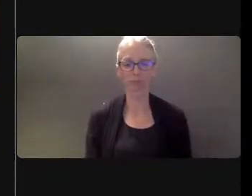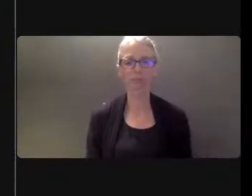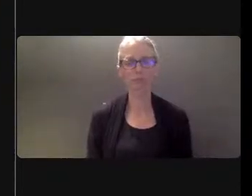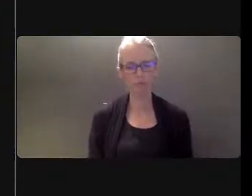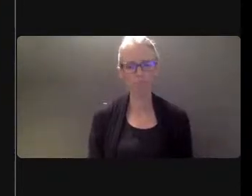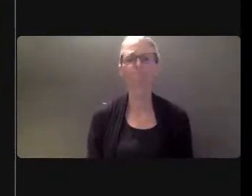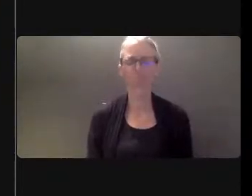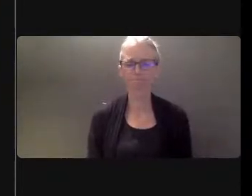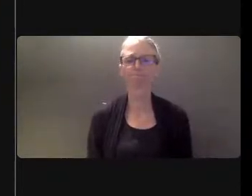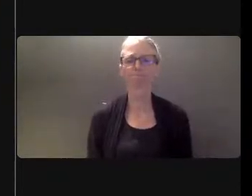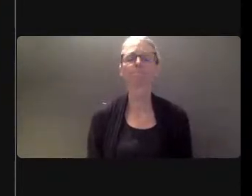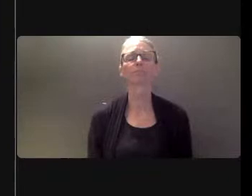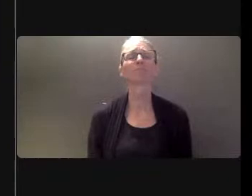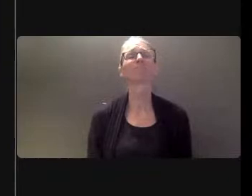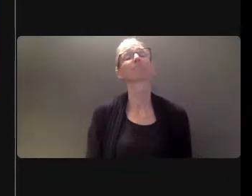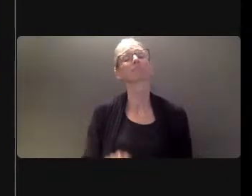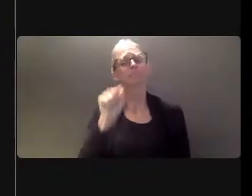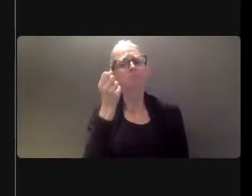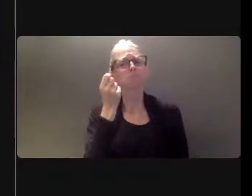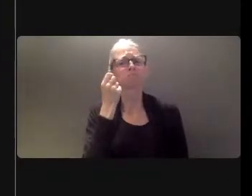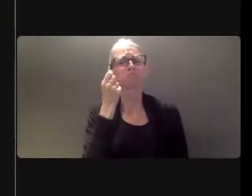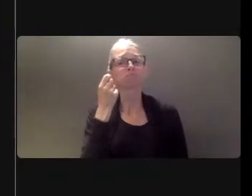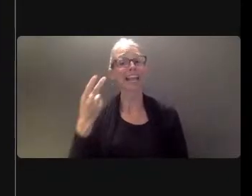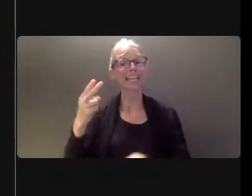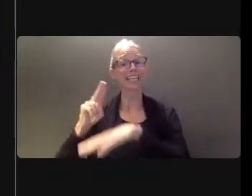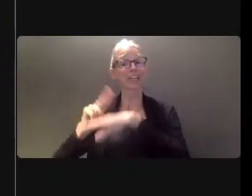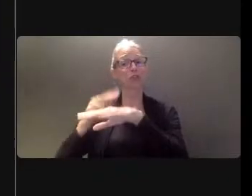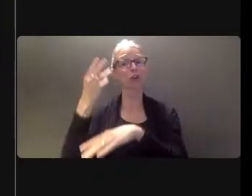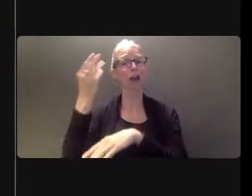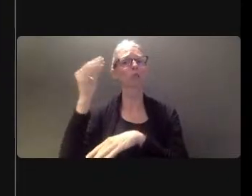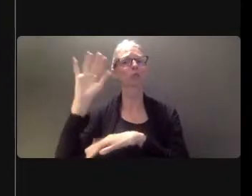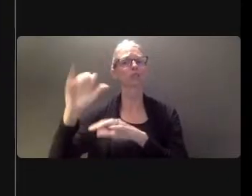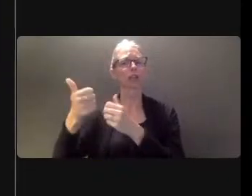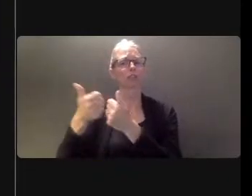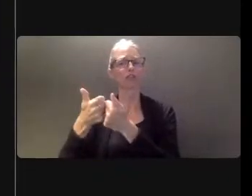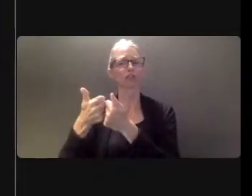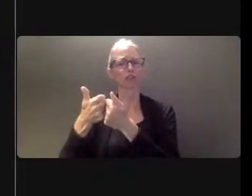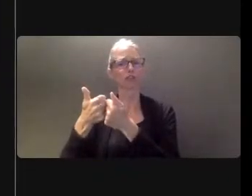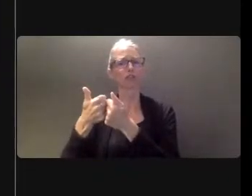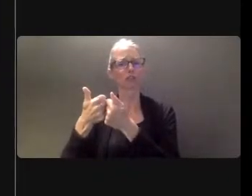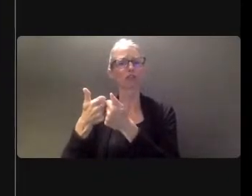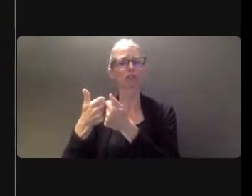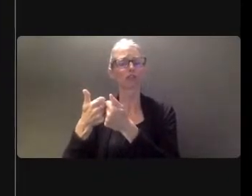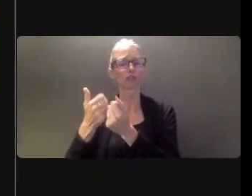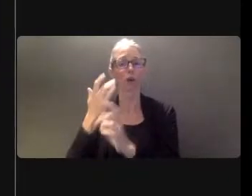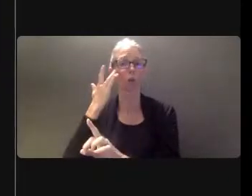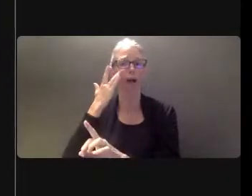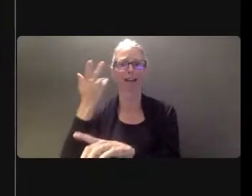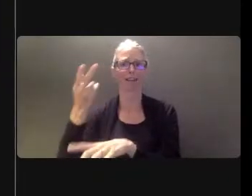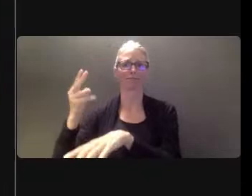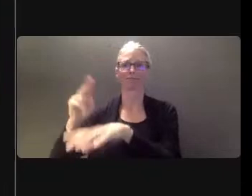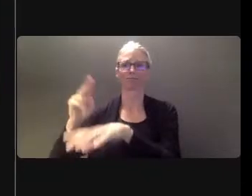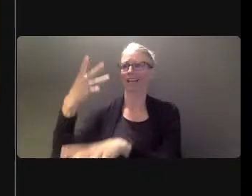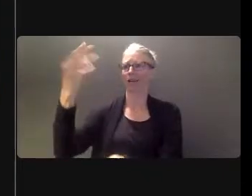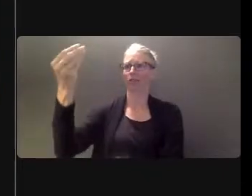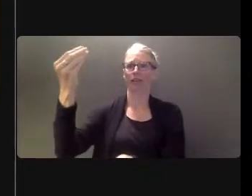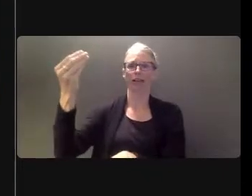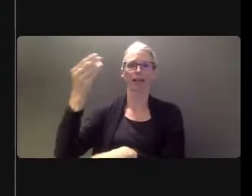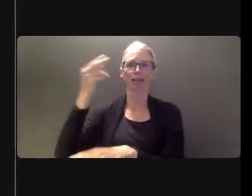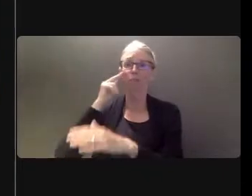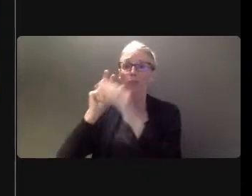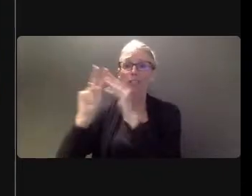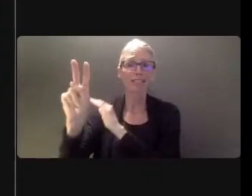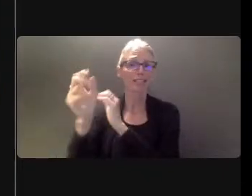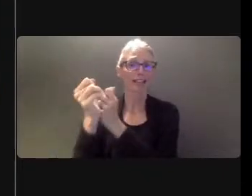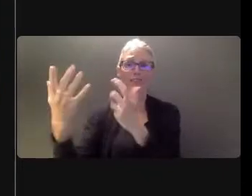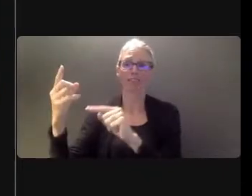challenging with nature because there are some factors that are so unpredictable, but even with